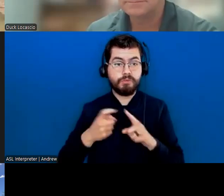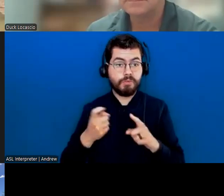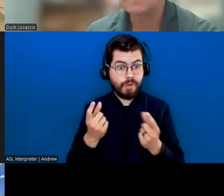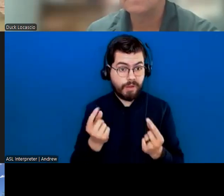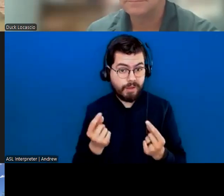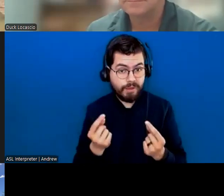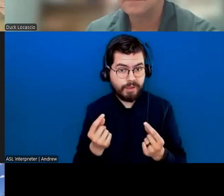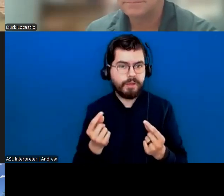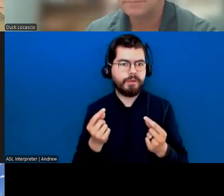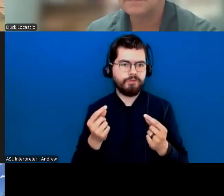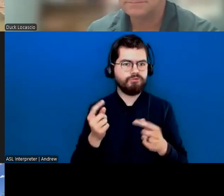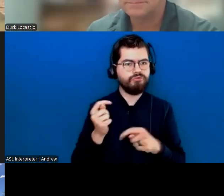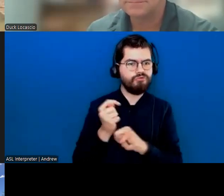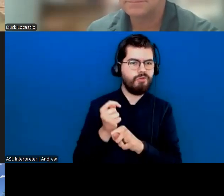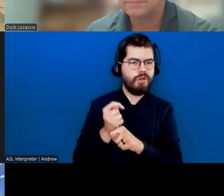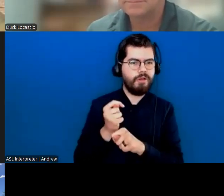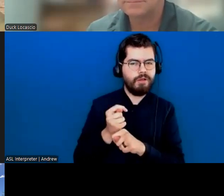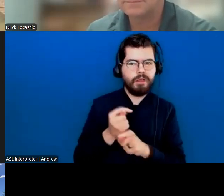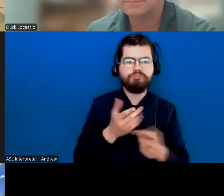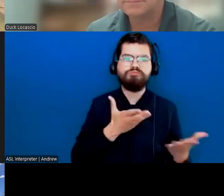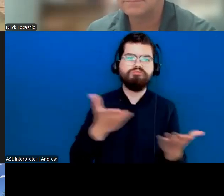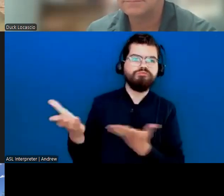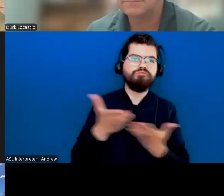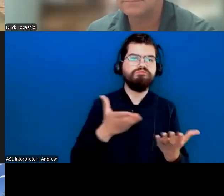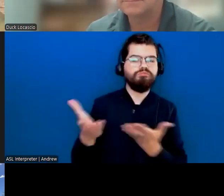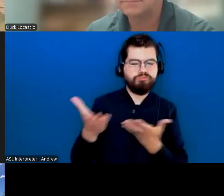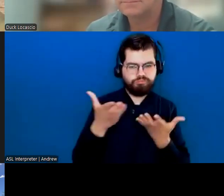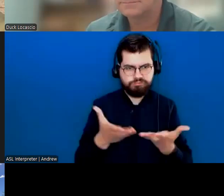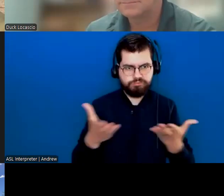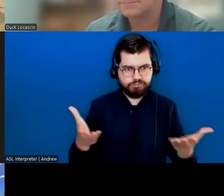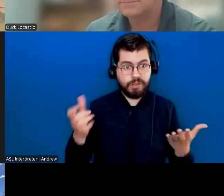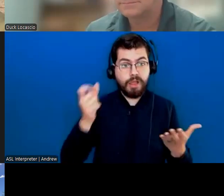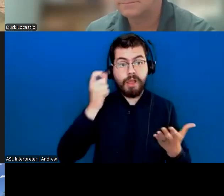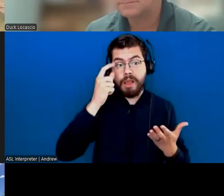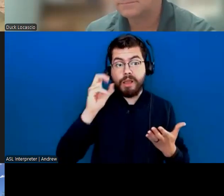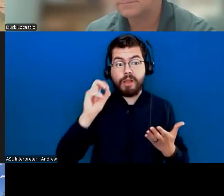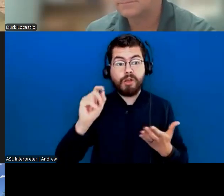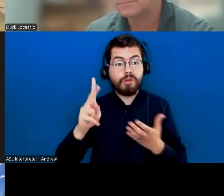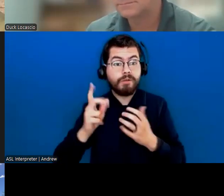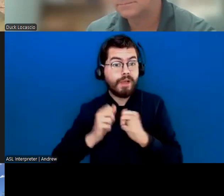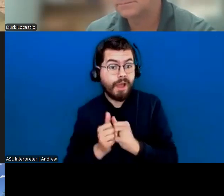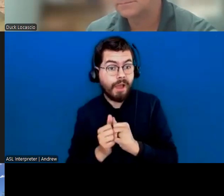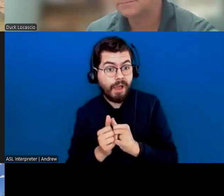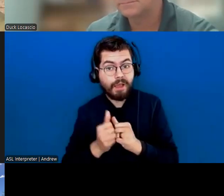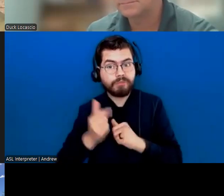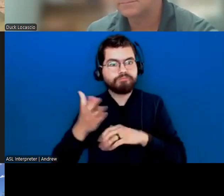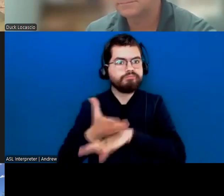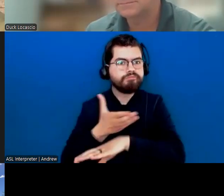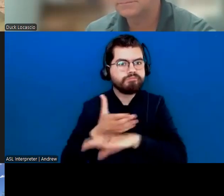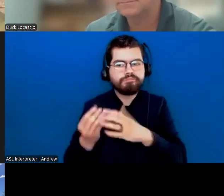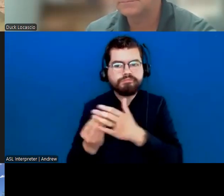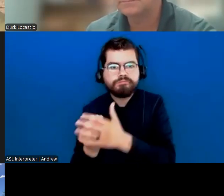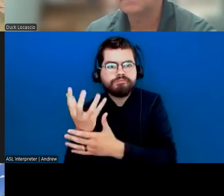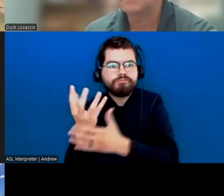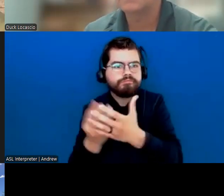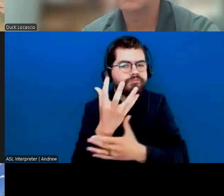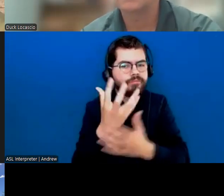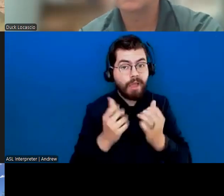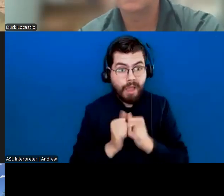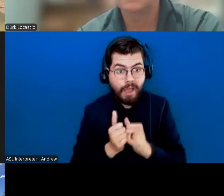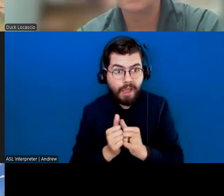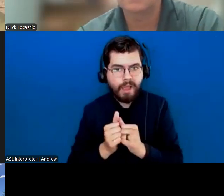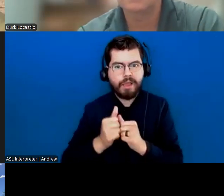stand. And trying to educate landowners here about doing